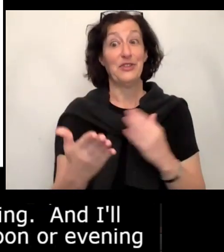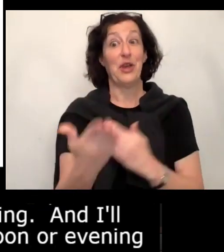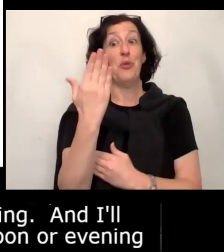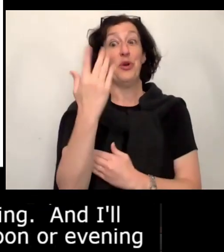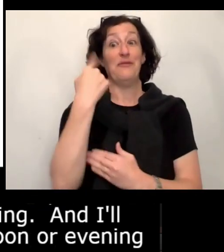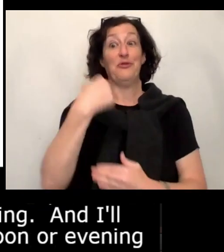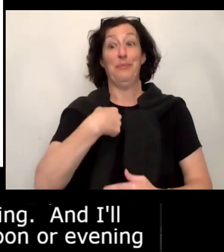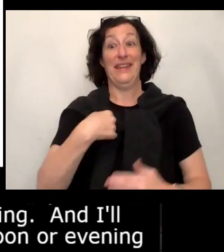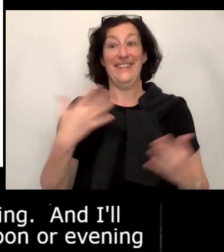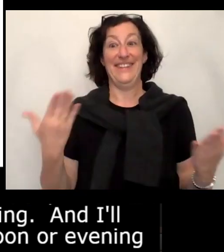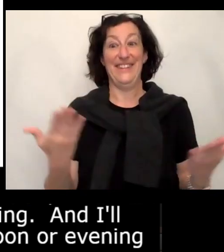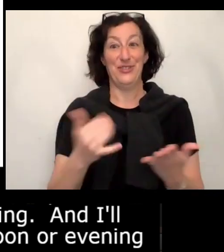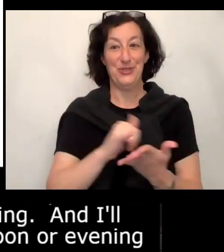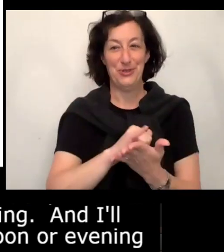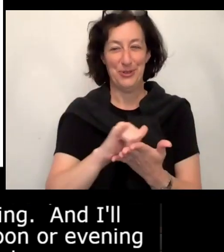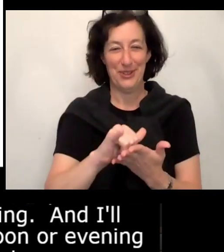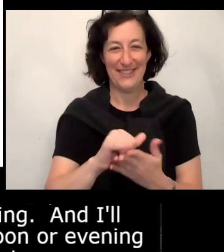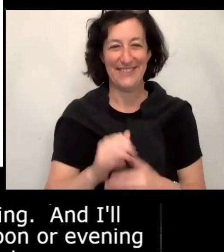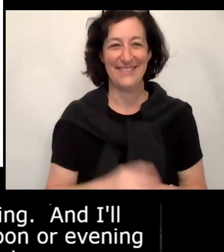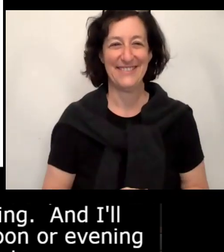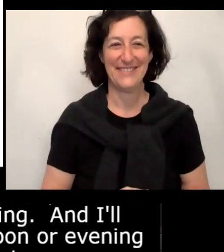me.